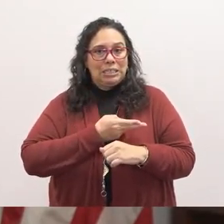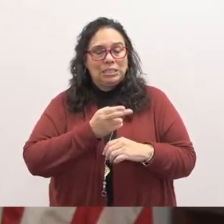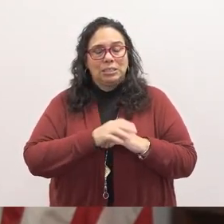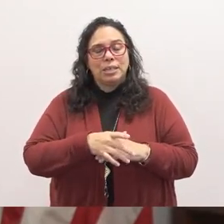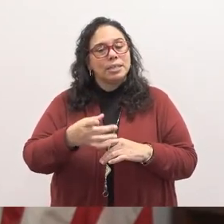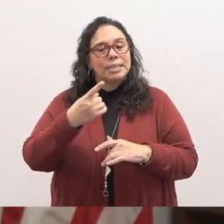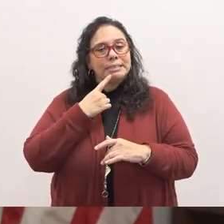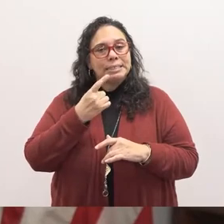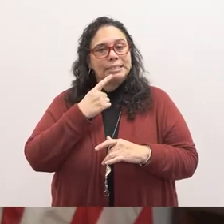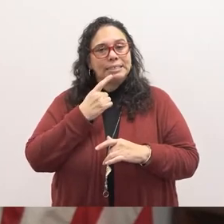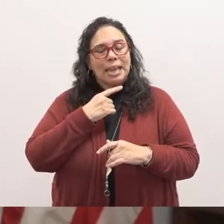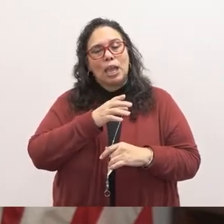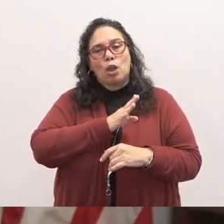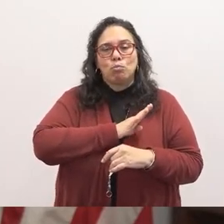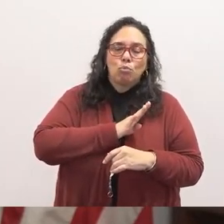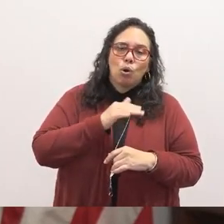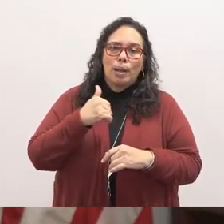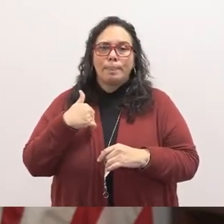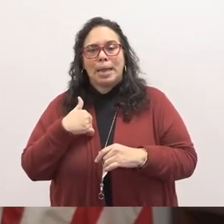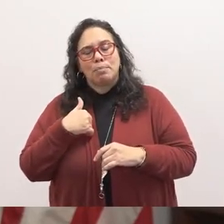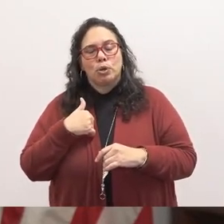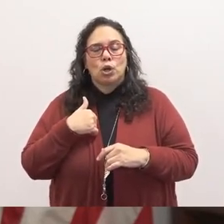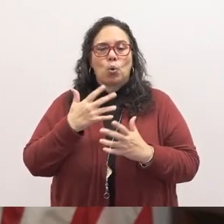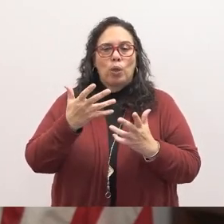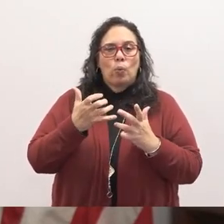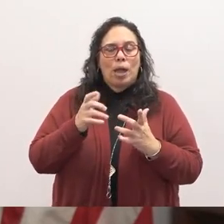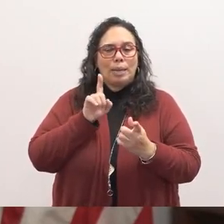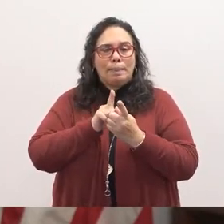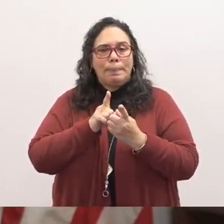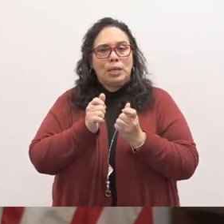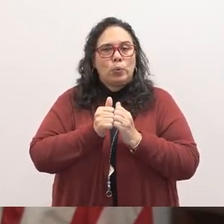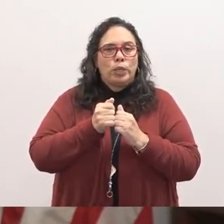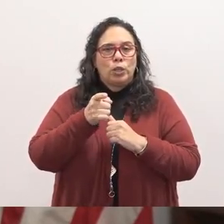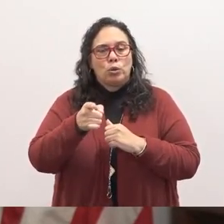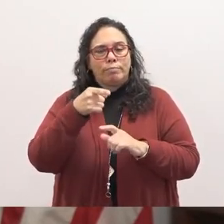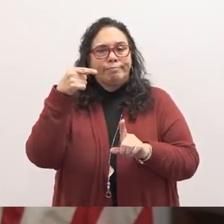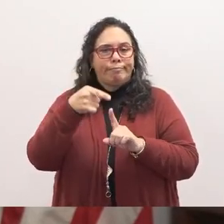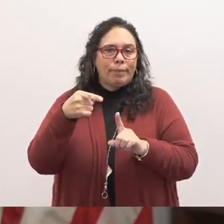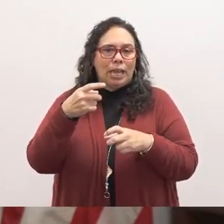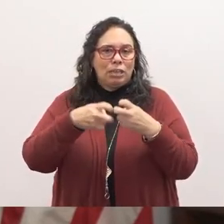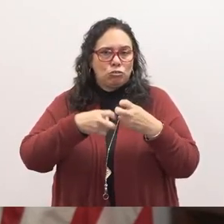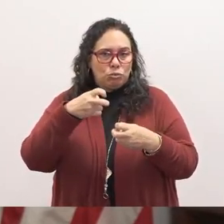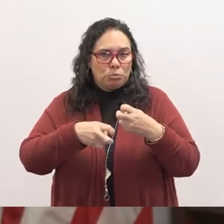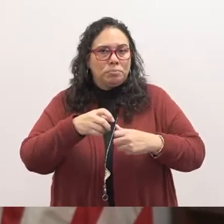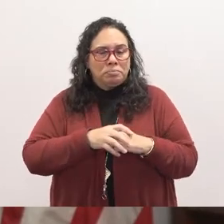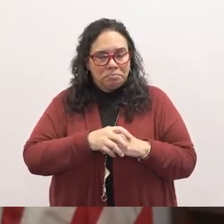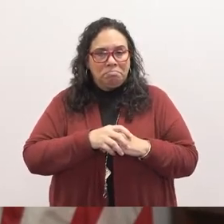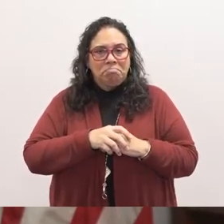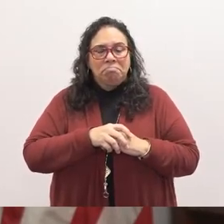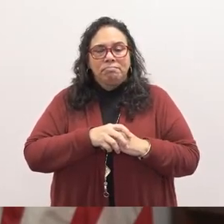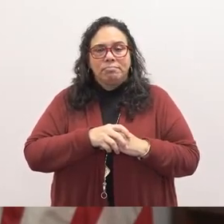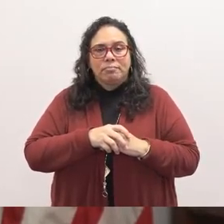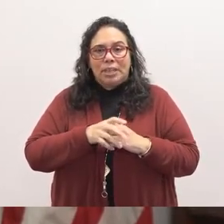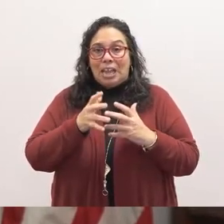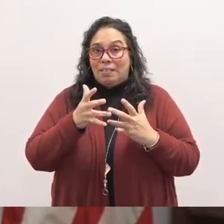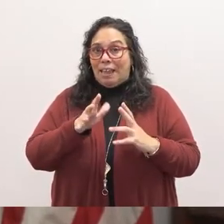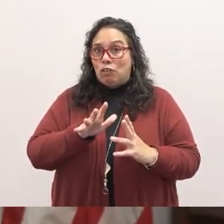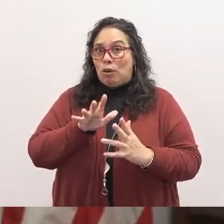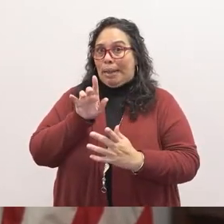say, you know, board member Benitez, we want to meet with you about this particular issue, all right? And they've already